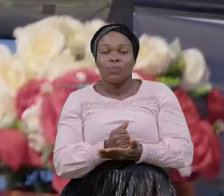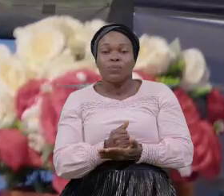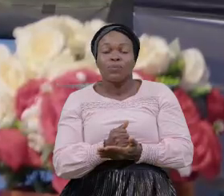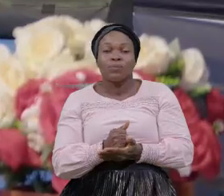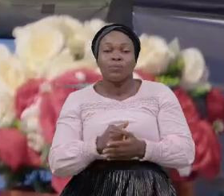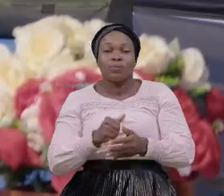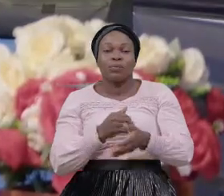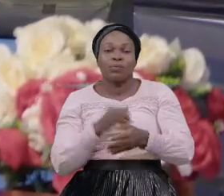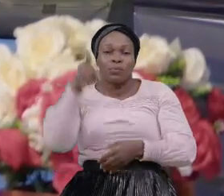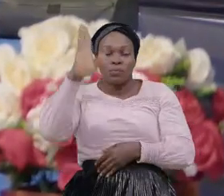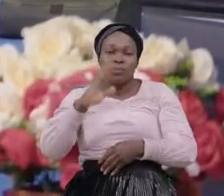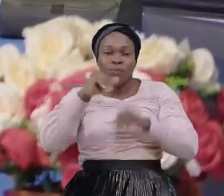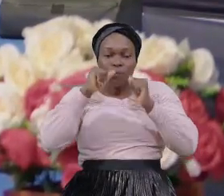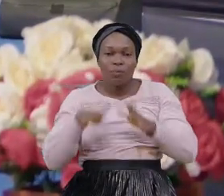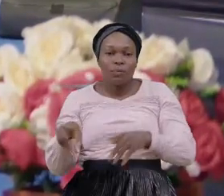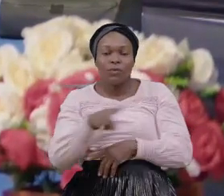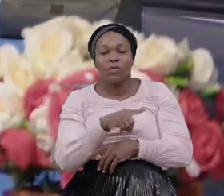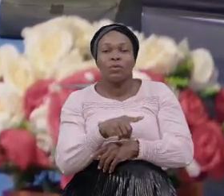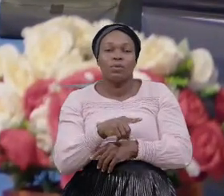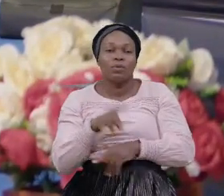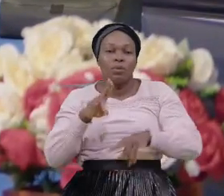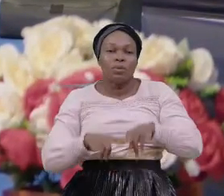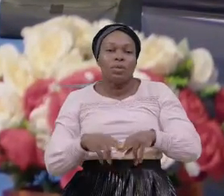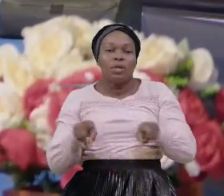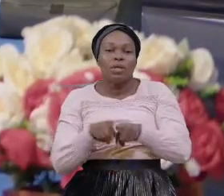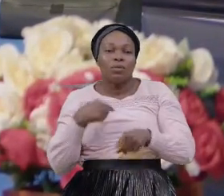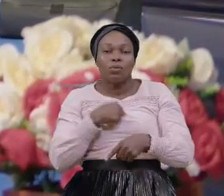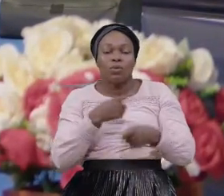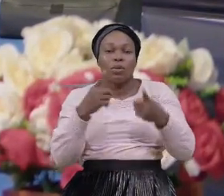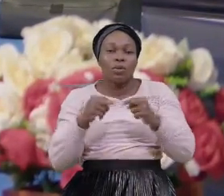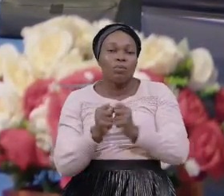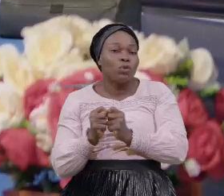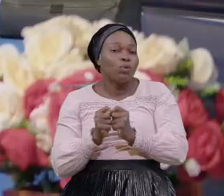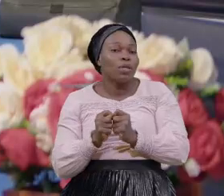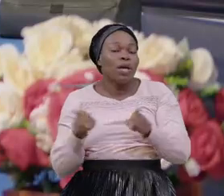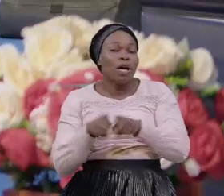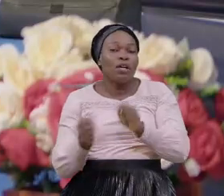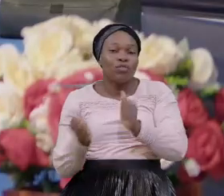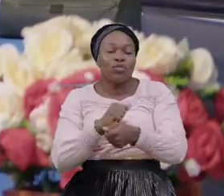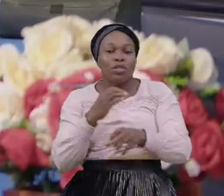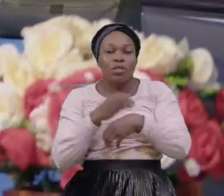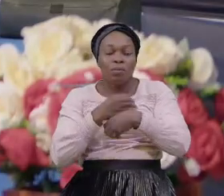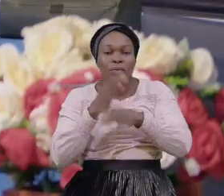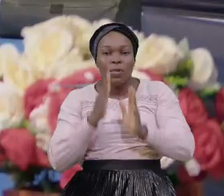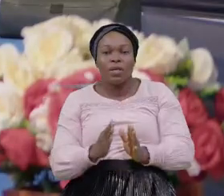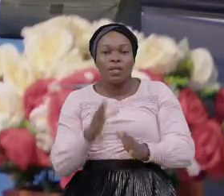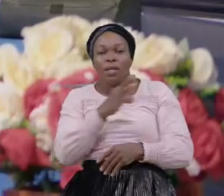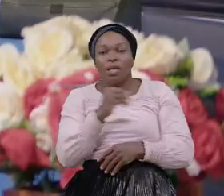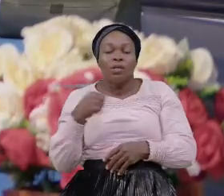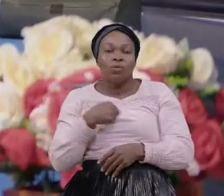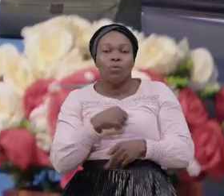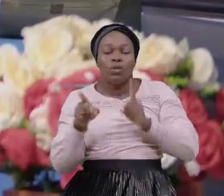We're coming in together as change makers, and we're talking about